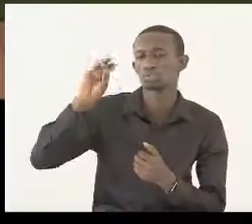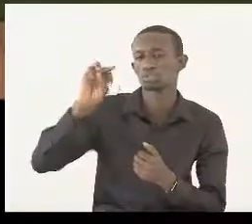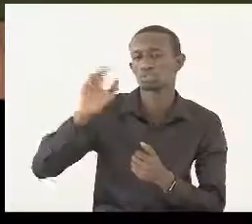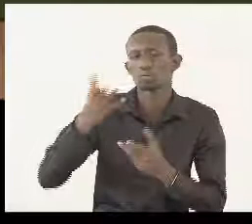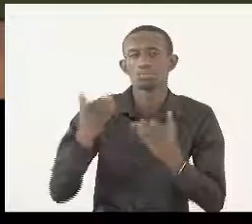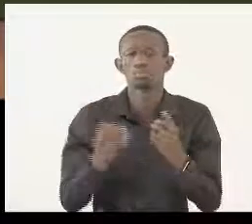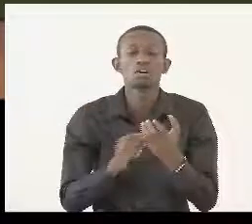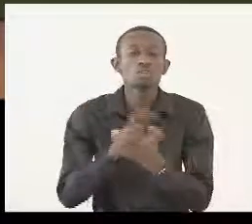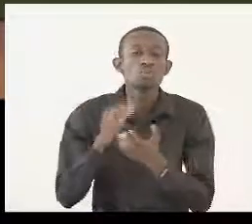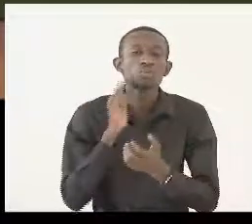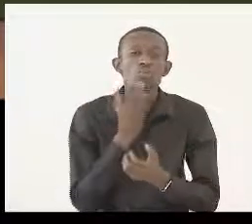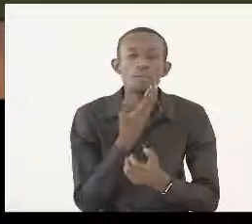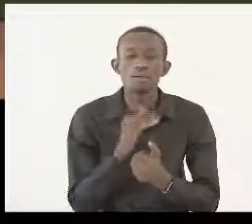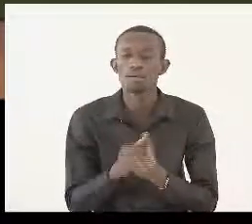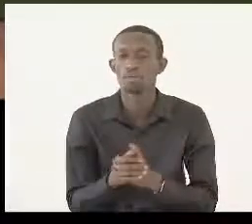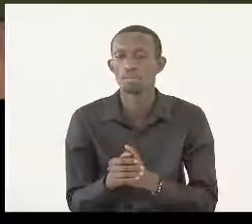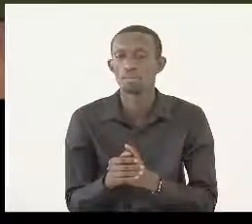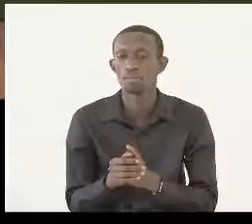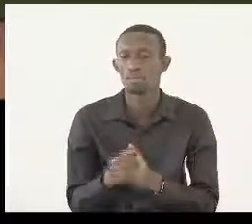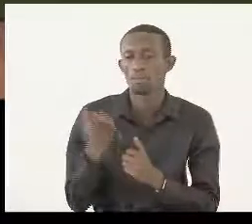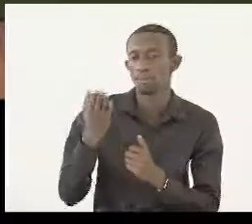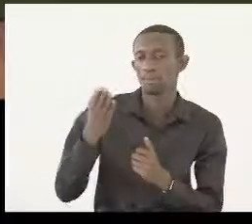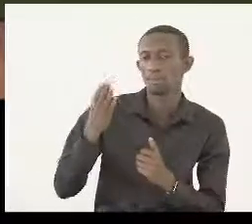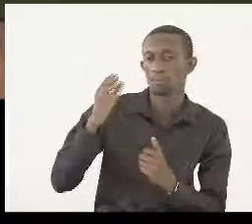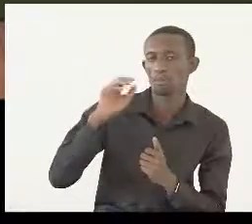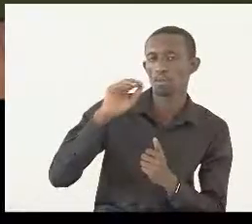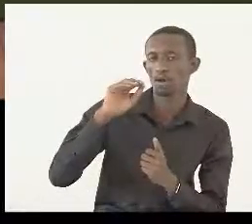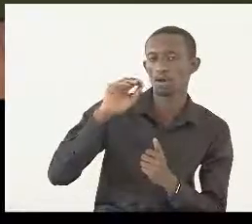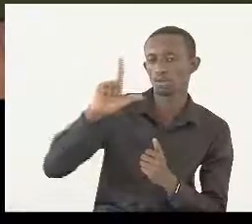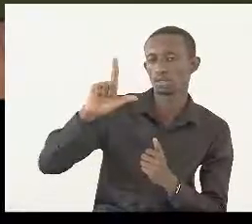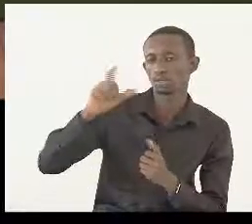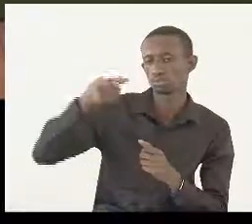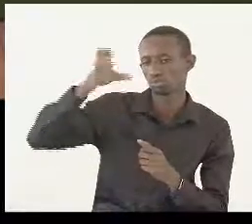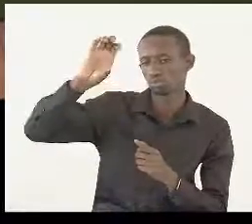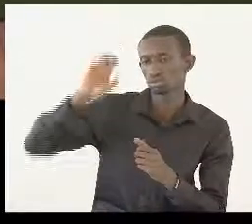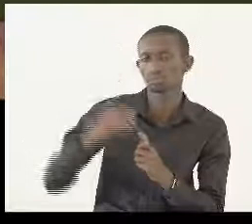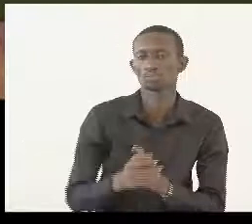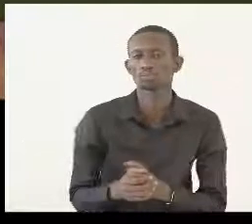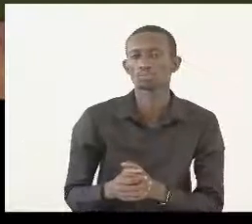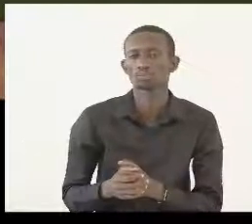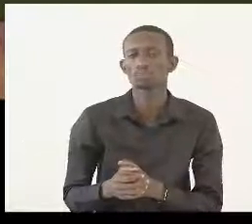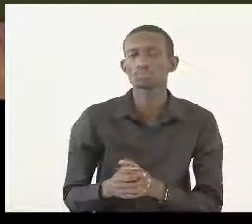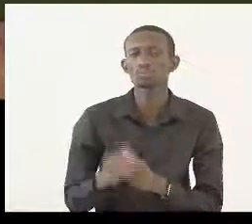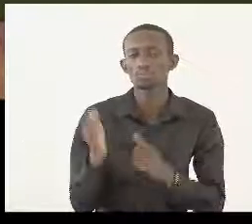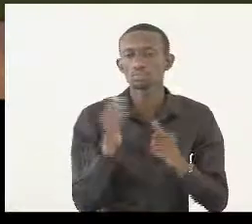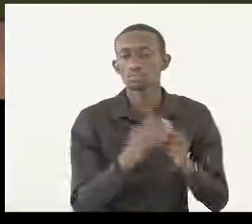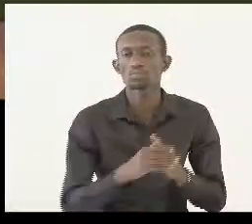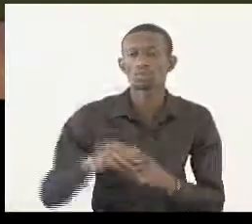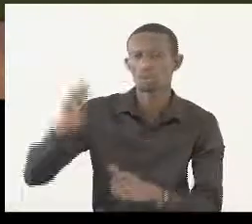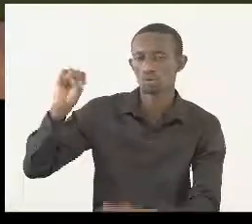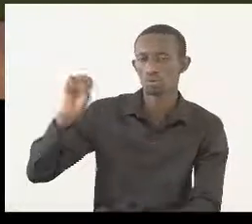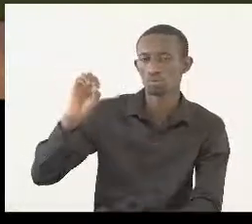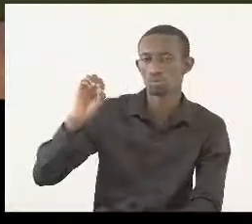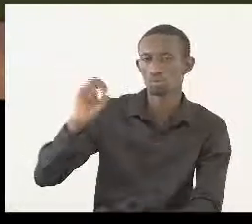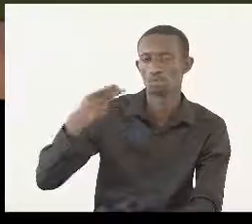with water, which is in liquid state. And then we go to the product side where